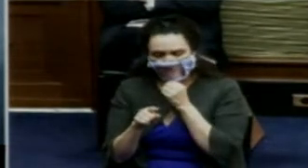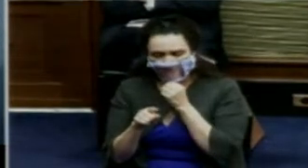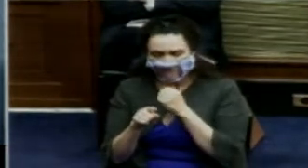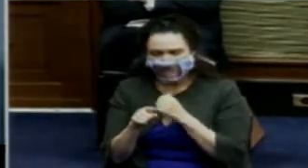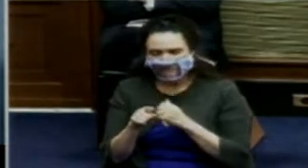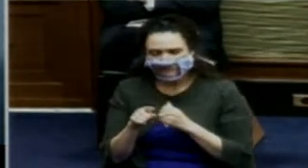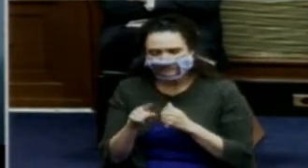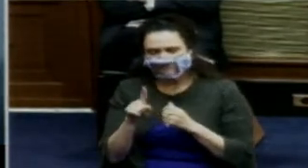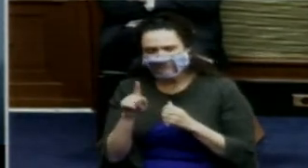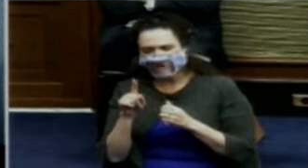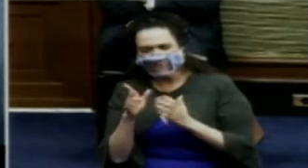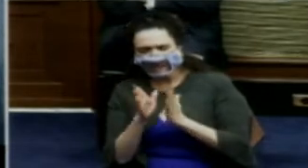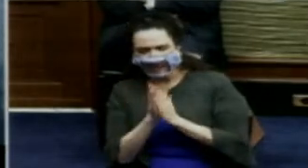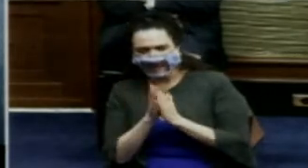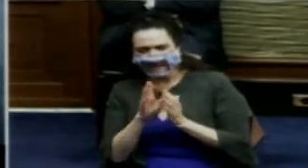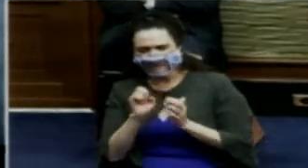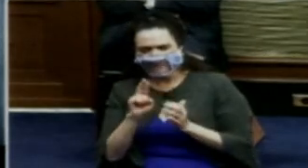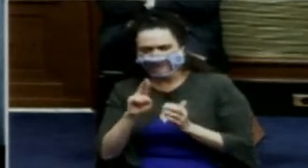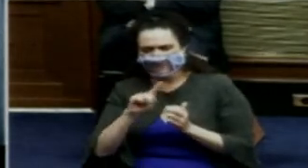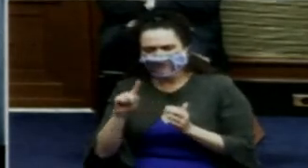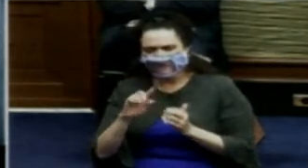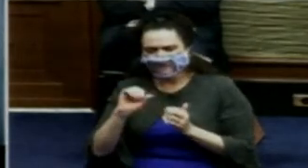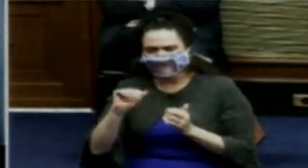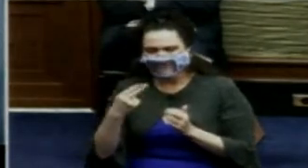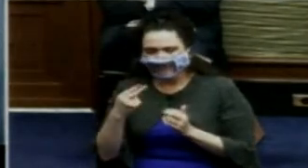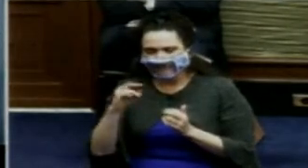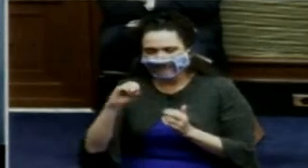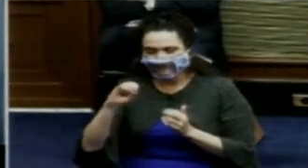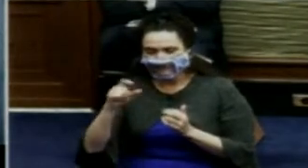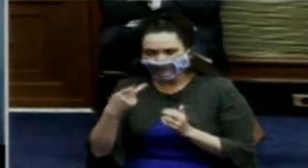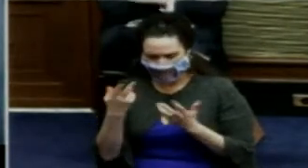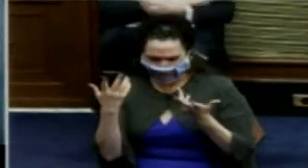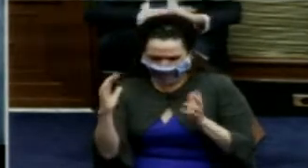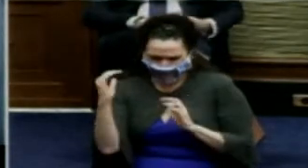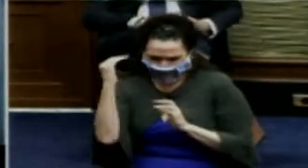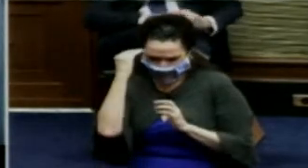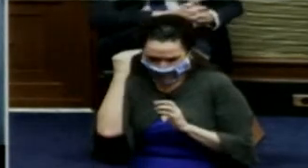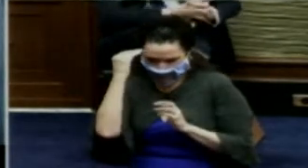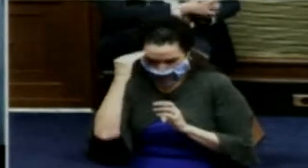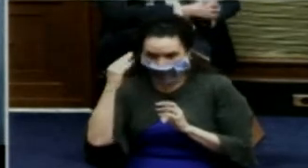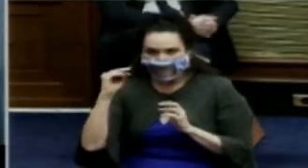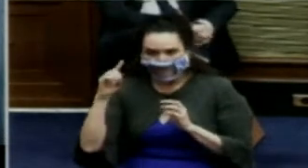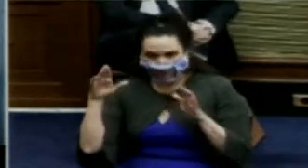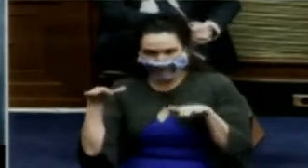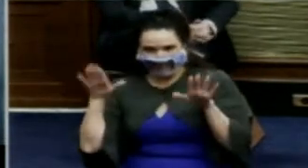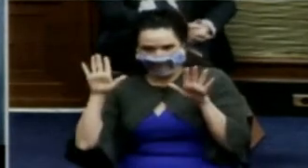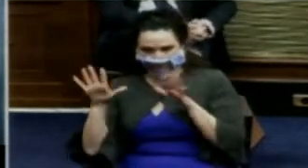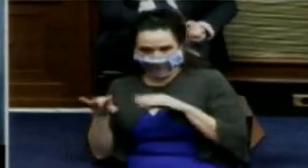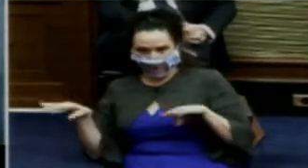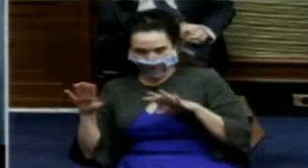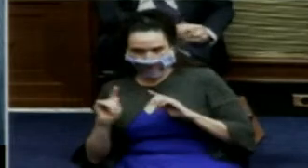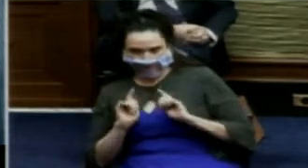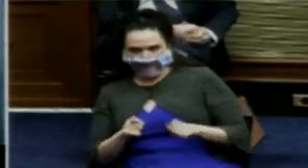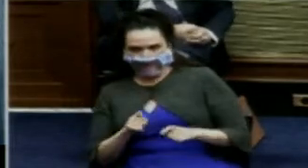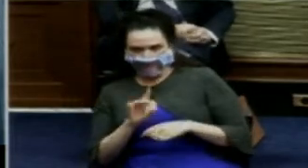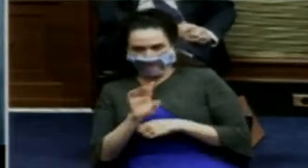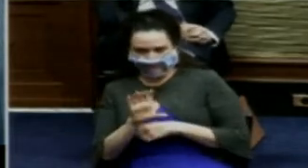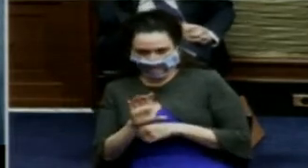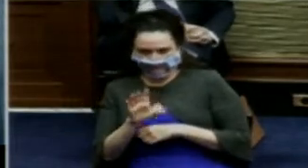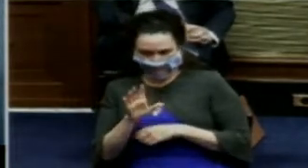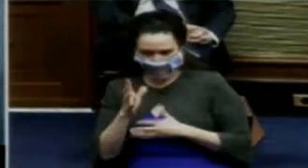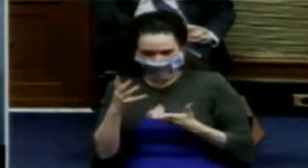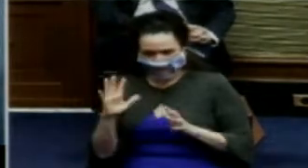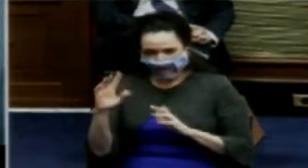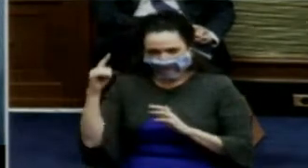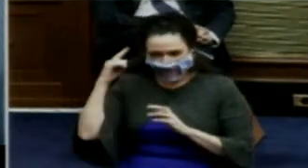We know that all of DC is on Maryland's land that was originally ceded from Maryland. And we've also heard about the 23rd Amendment and